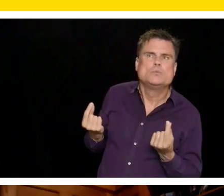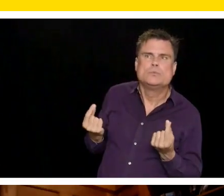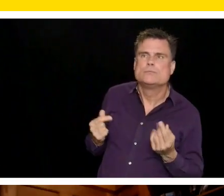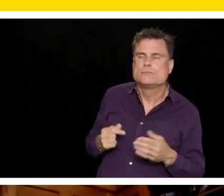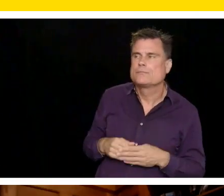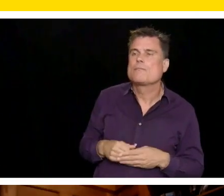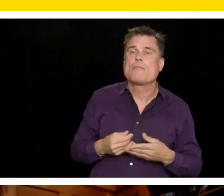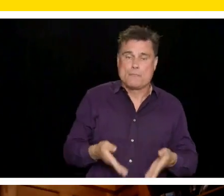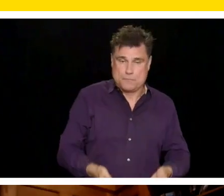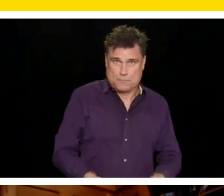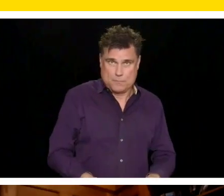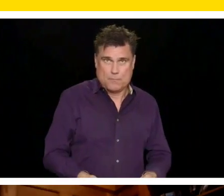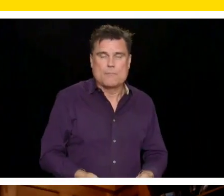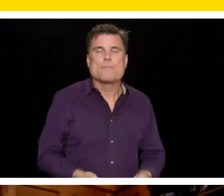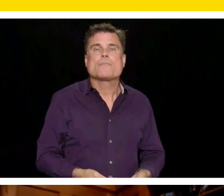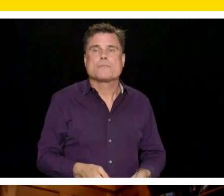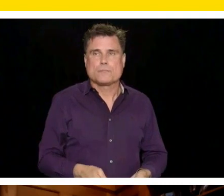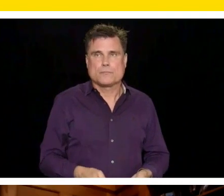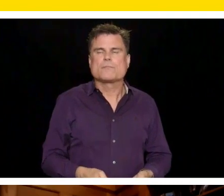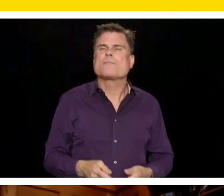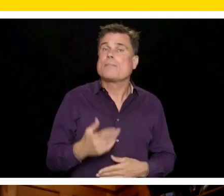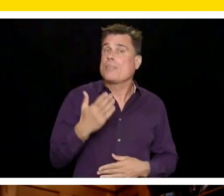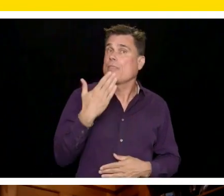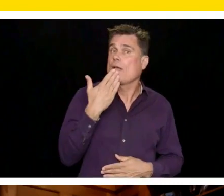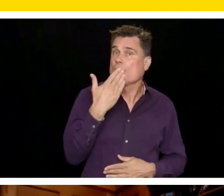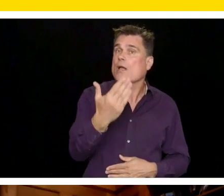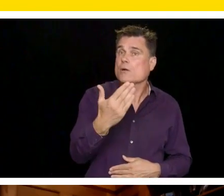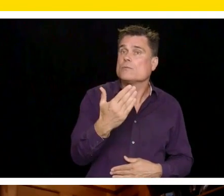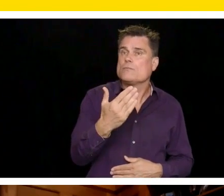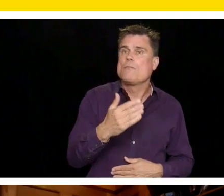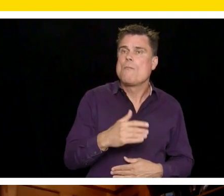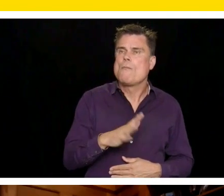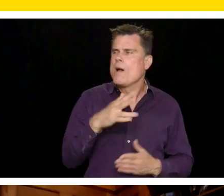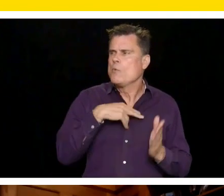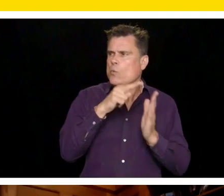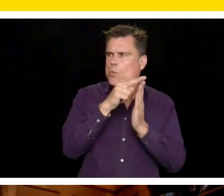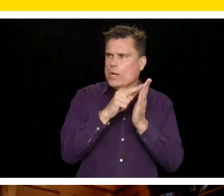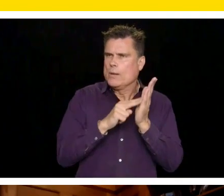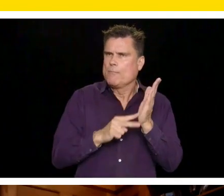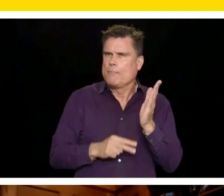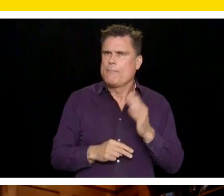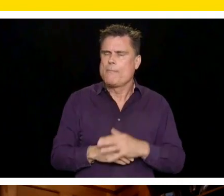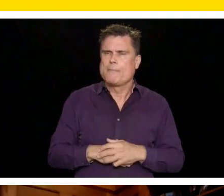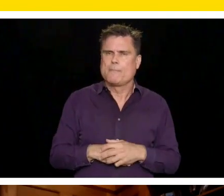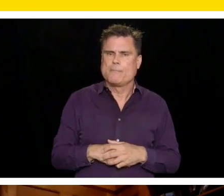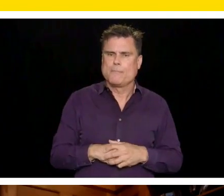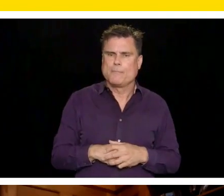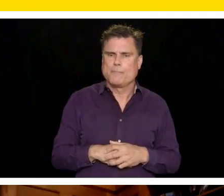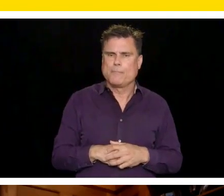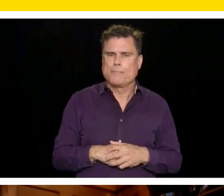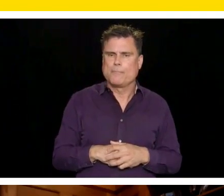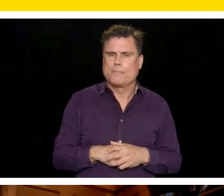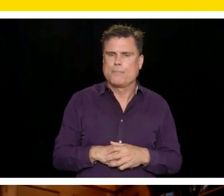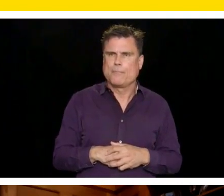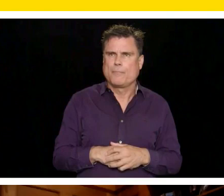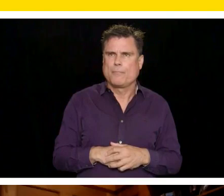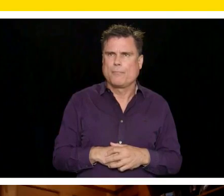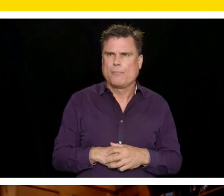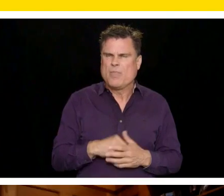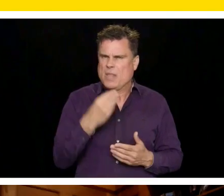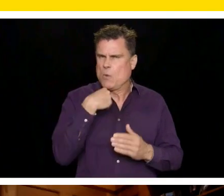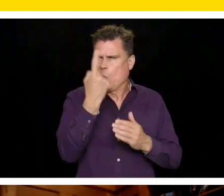correct. So first off, just before I get to the news, sorry, guys, I'm making you wait a little bit. I want